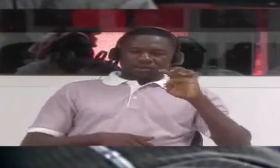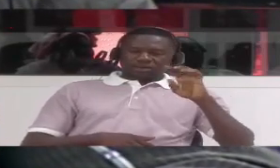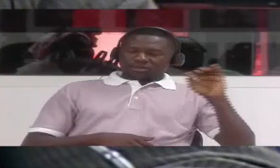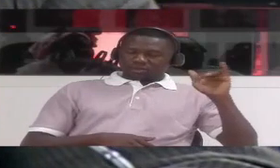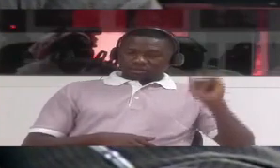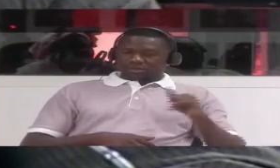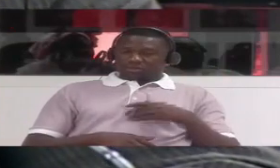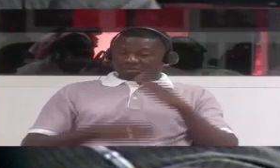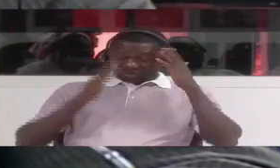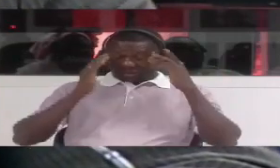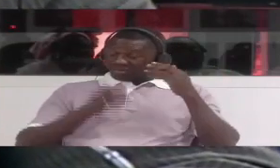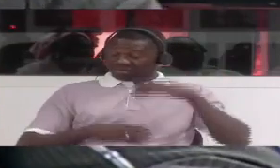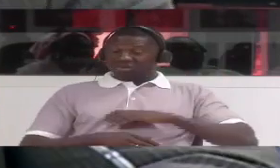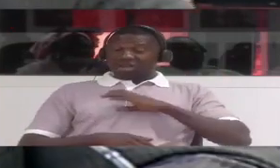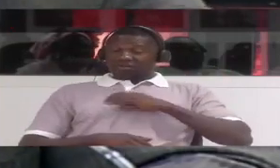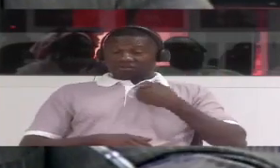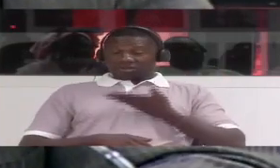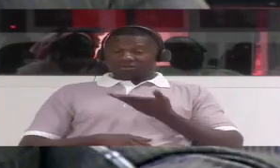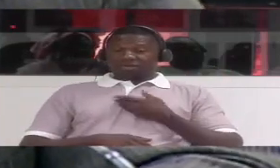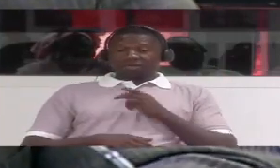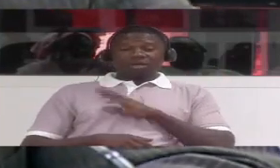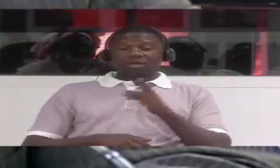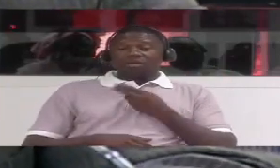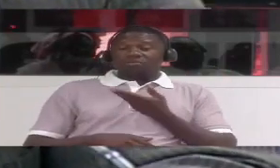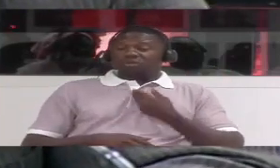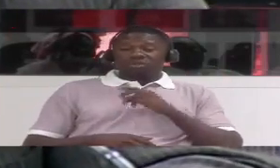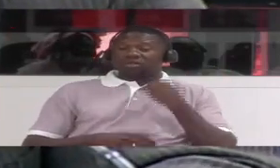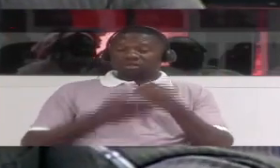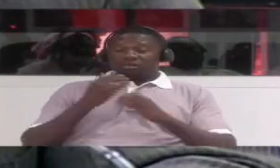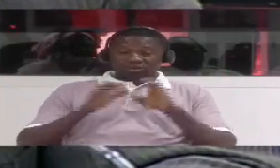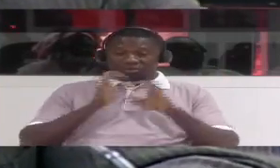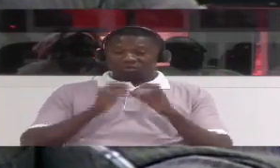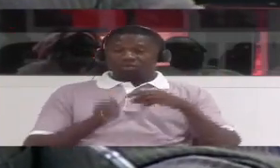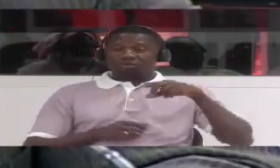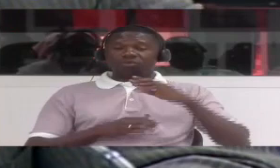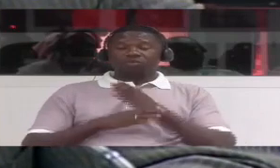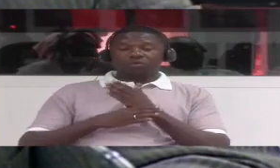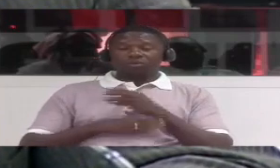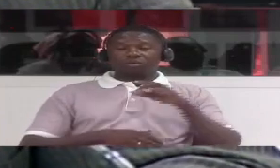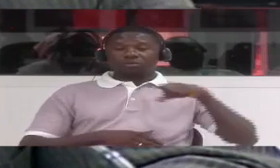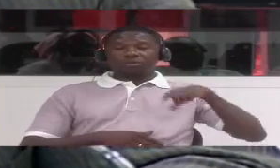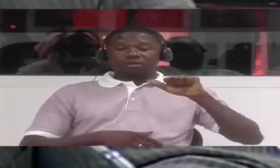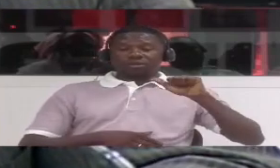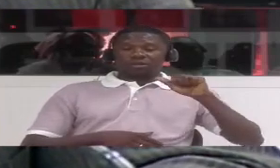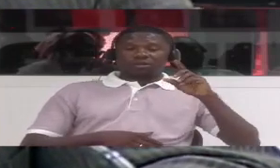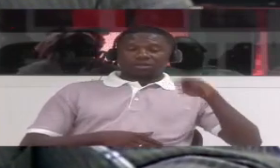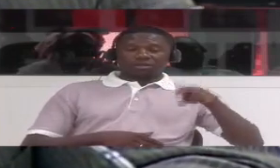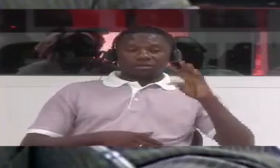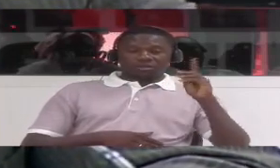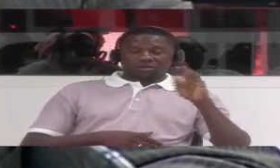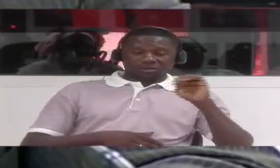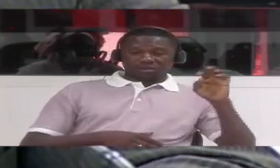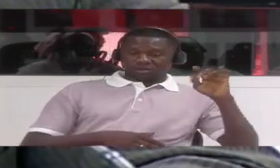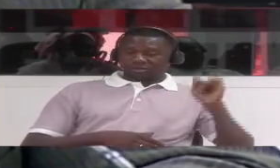it was in there. I was very confident. And they did. They had a form, too, where they were marking. I guess correct